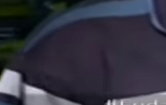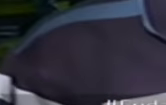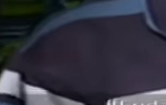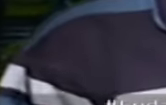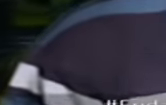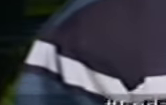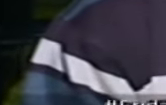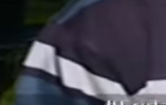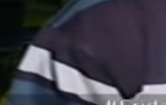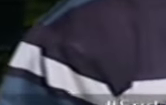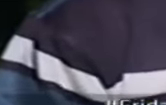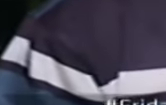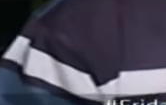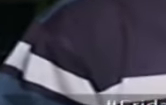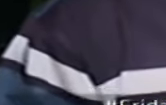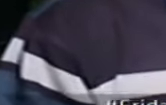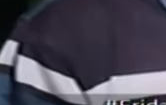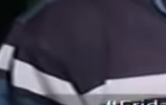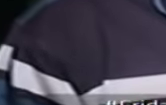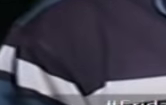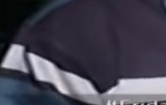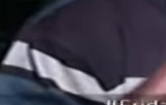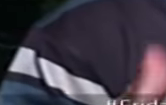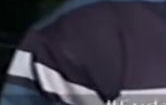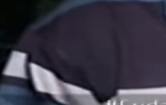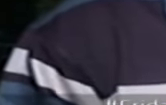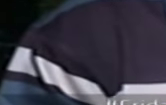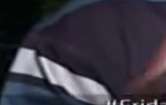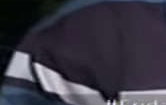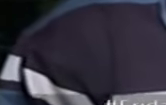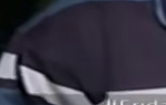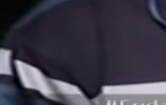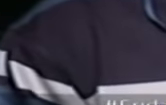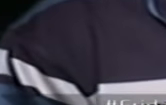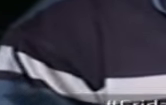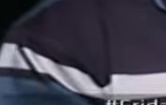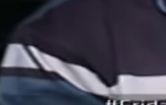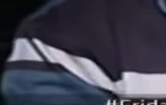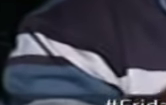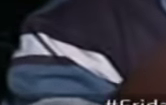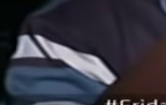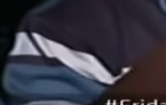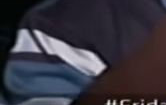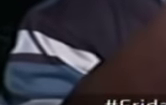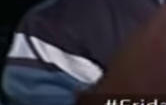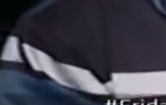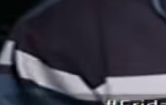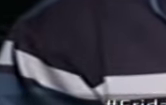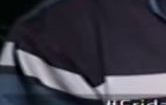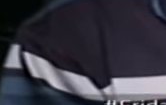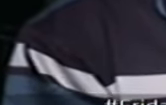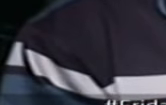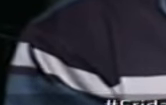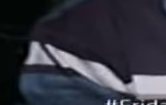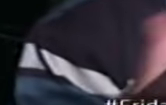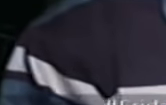it. Charles Ososo. I'm so happy. I'm so happy to an extent that the